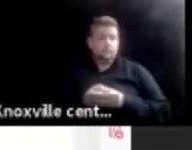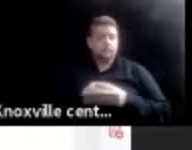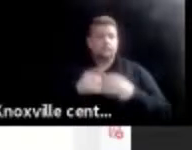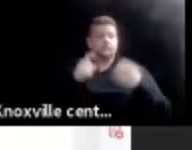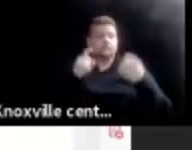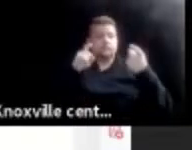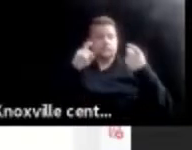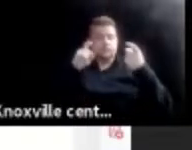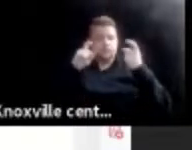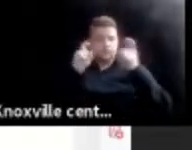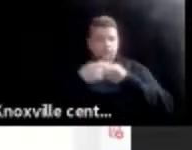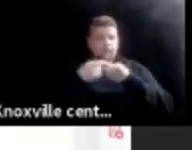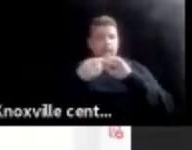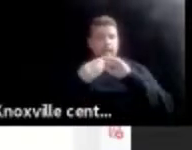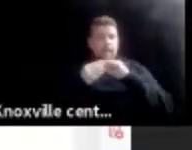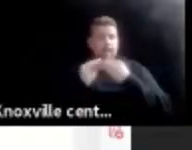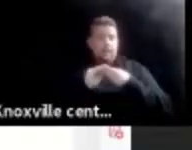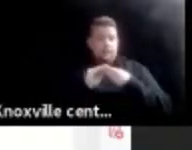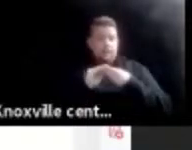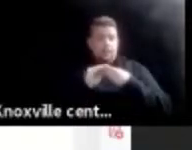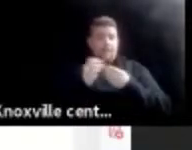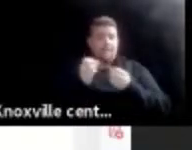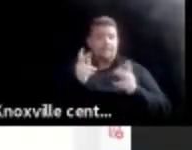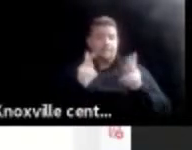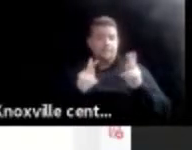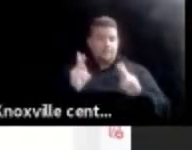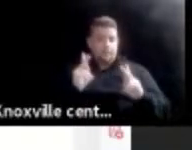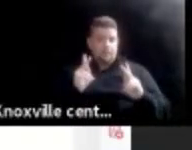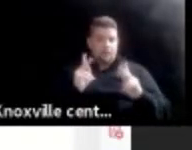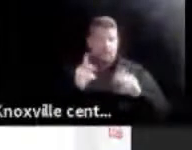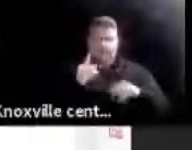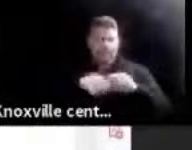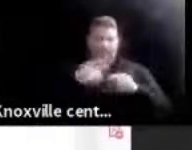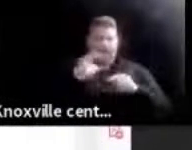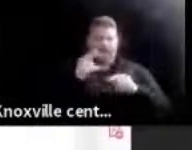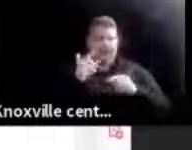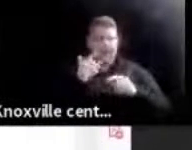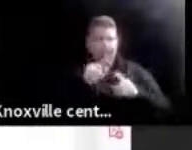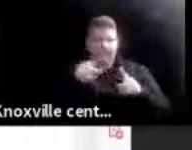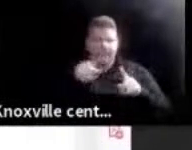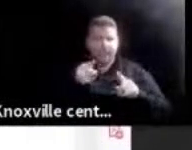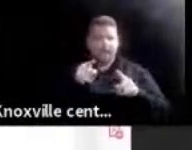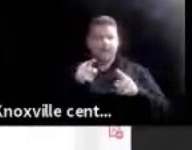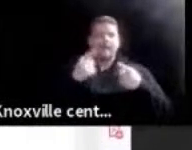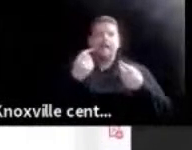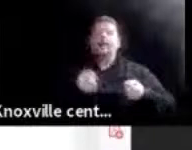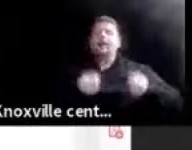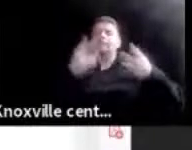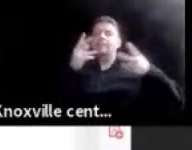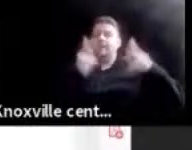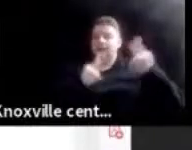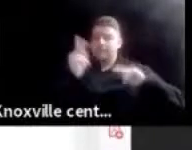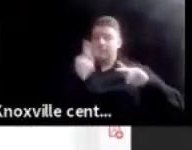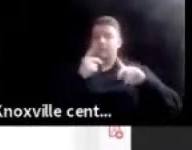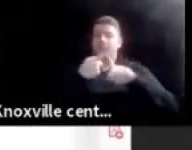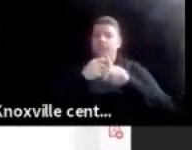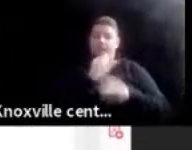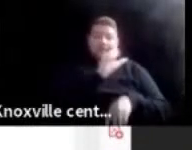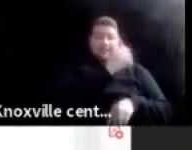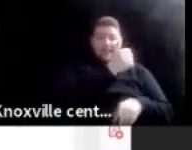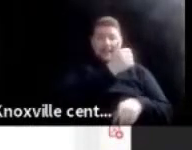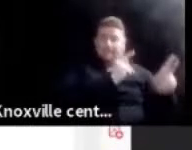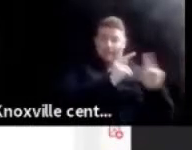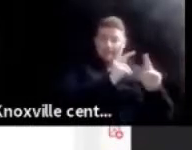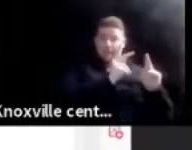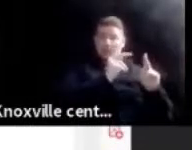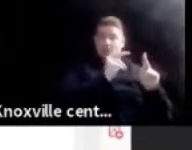change the number of people. I can't highlight the number of people from 8